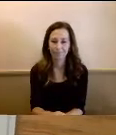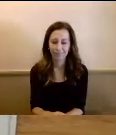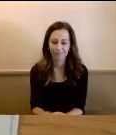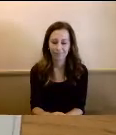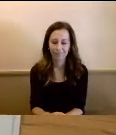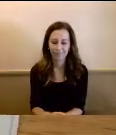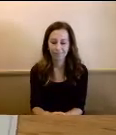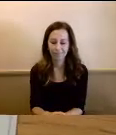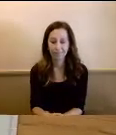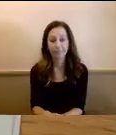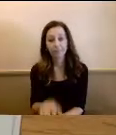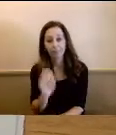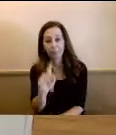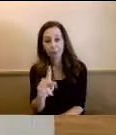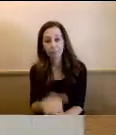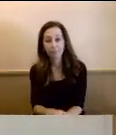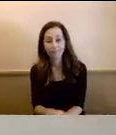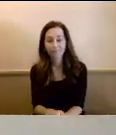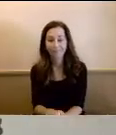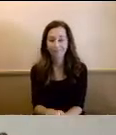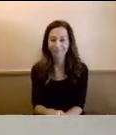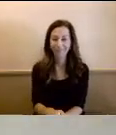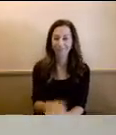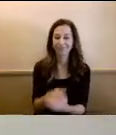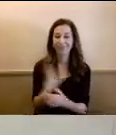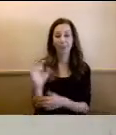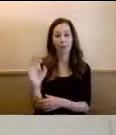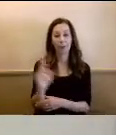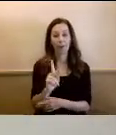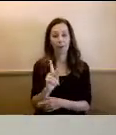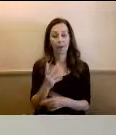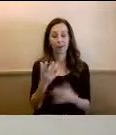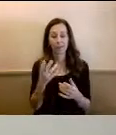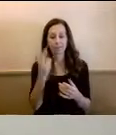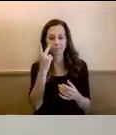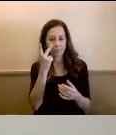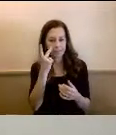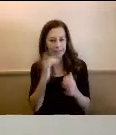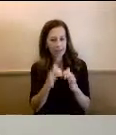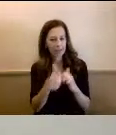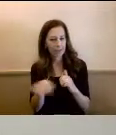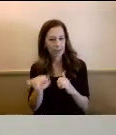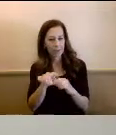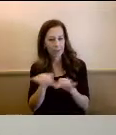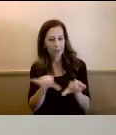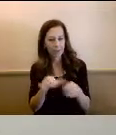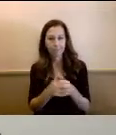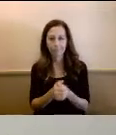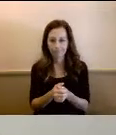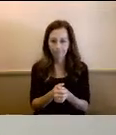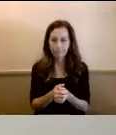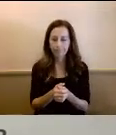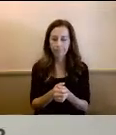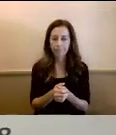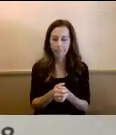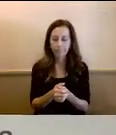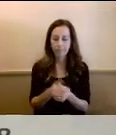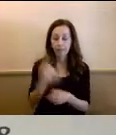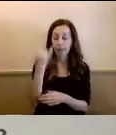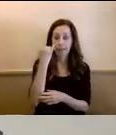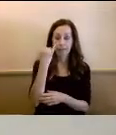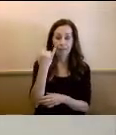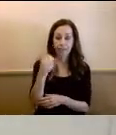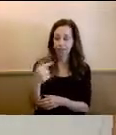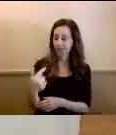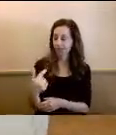Okay, we're back, and let's see. how well you guys did with this. So if